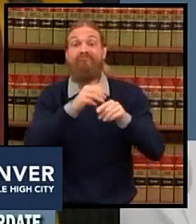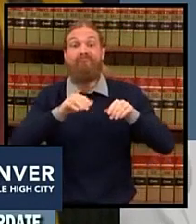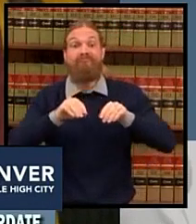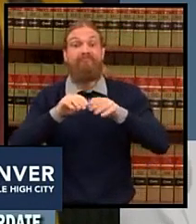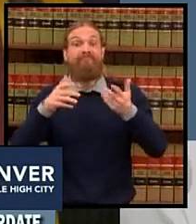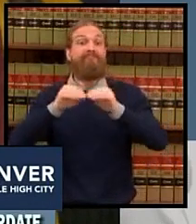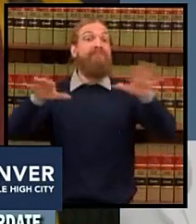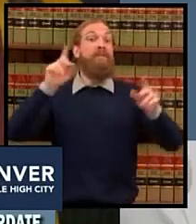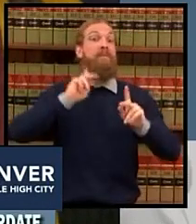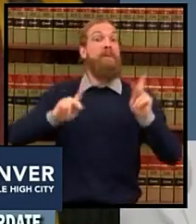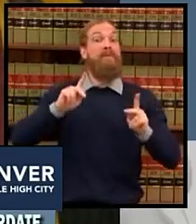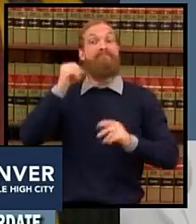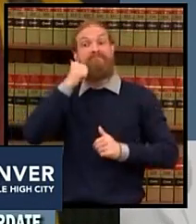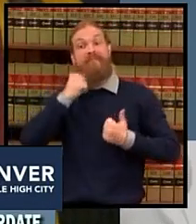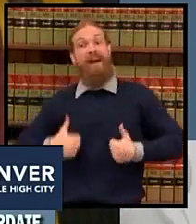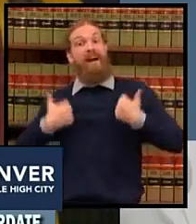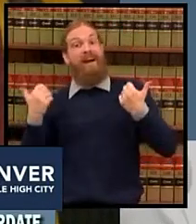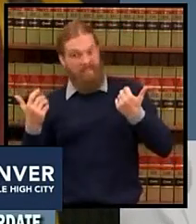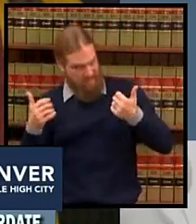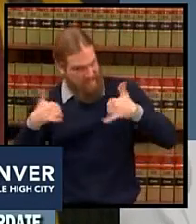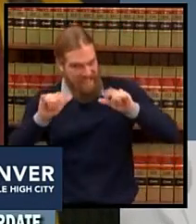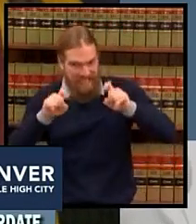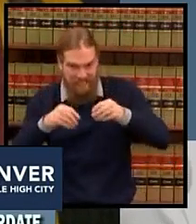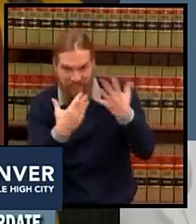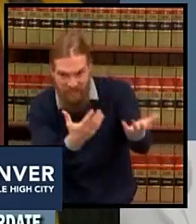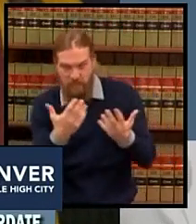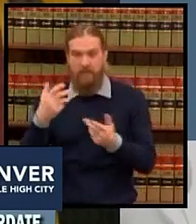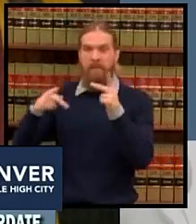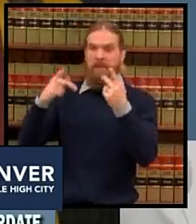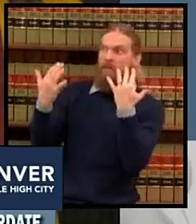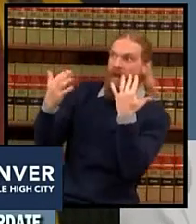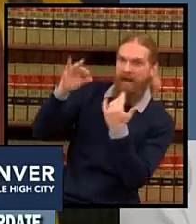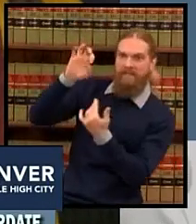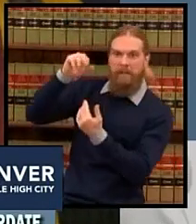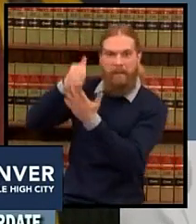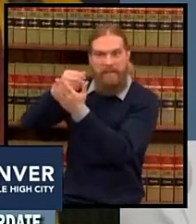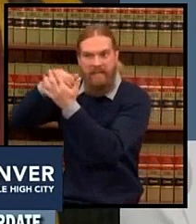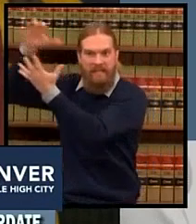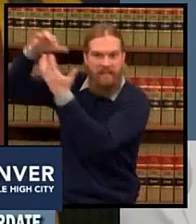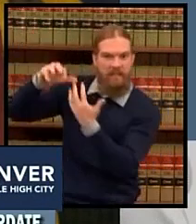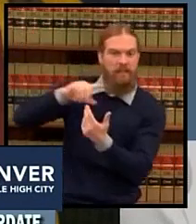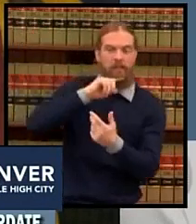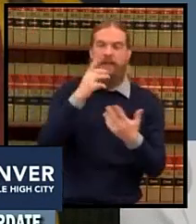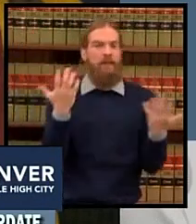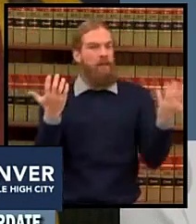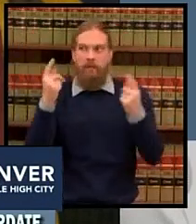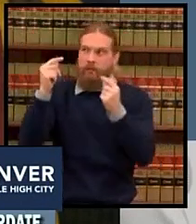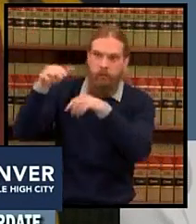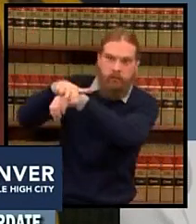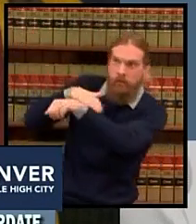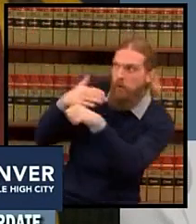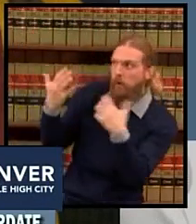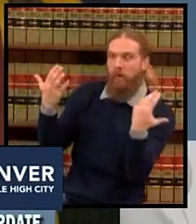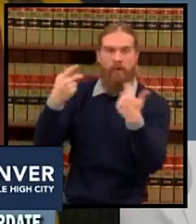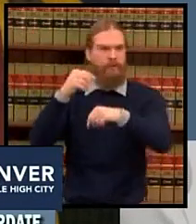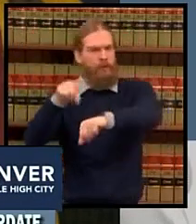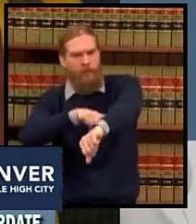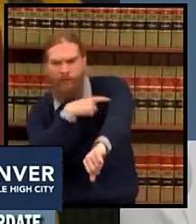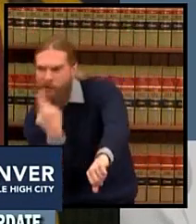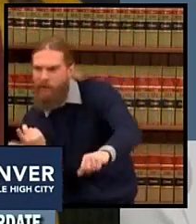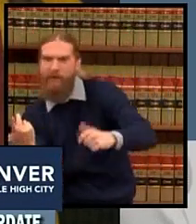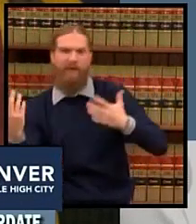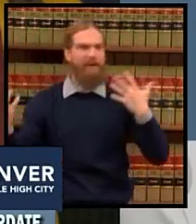finally reimburse us. This has been too slow and too long. Now, I was on a call yesterday with Vice President Kamala Harris and another call with